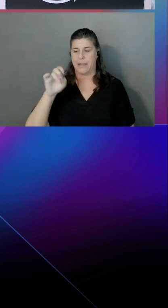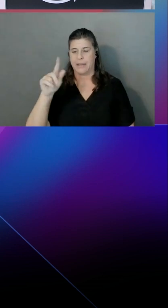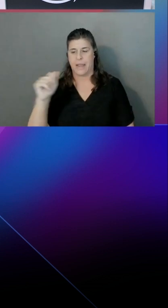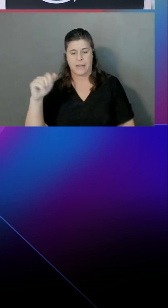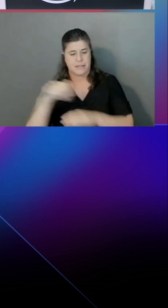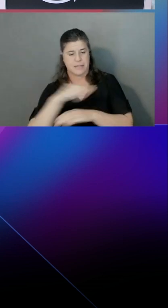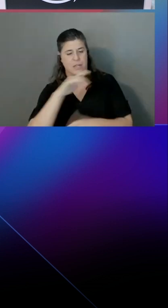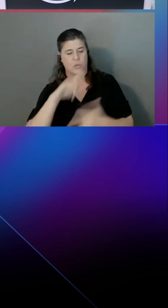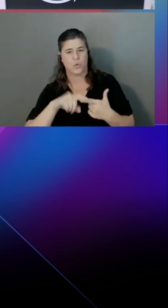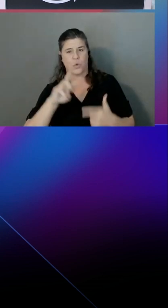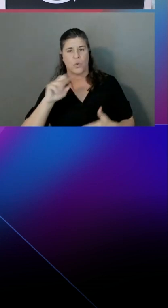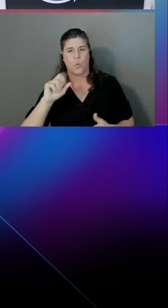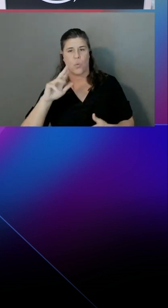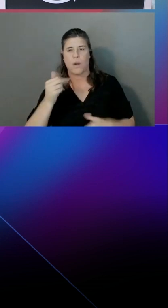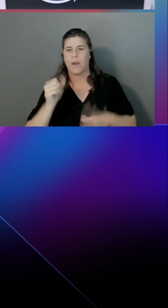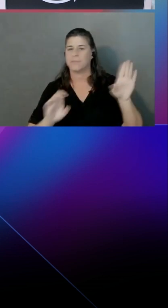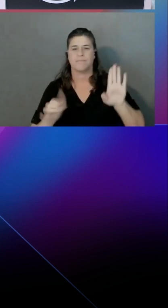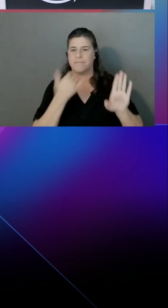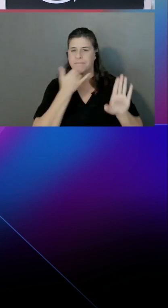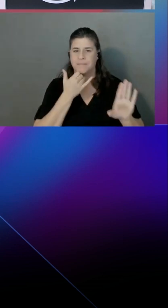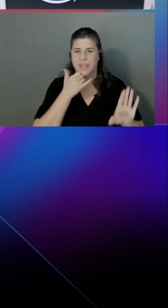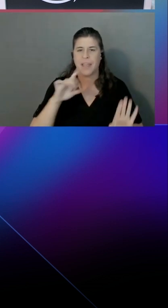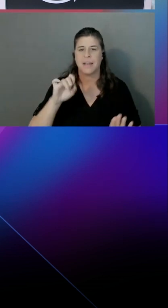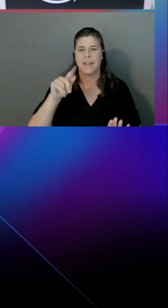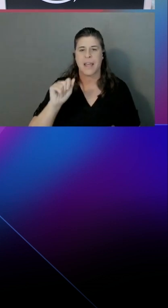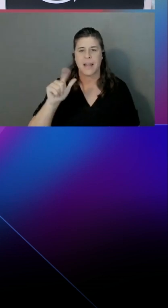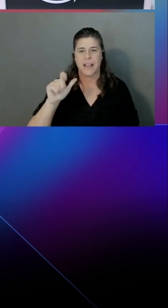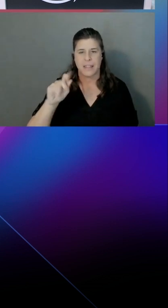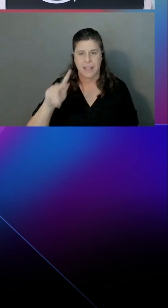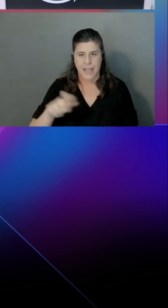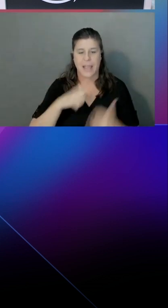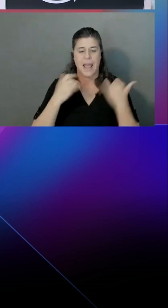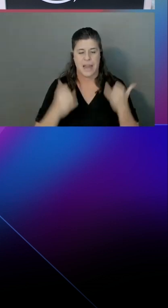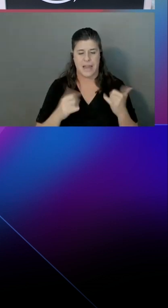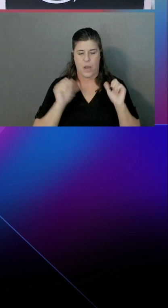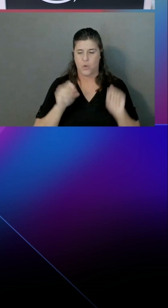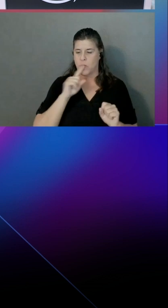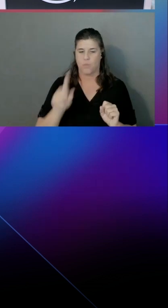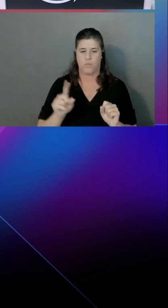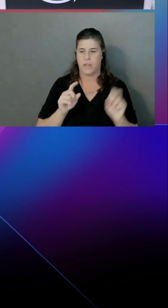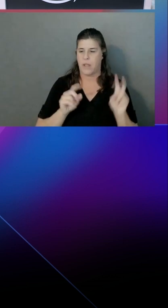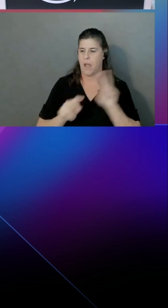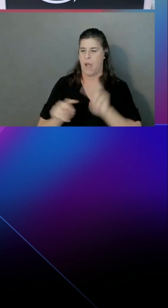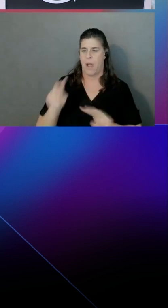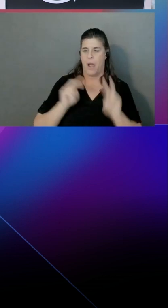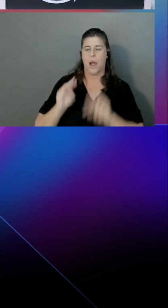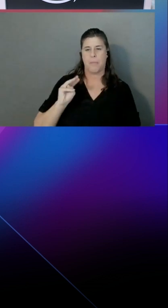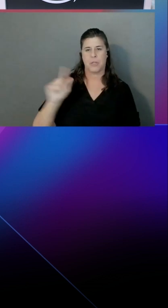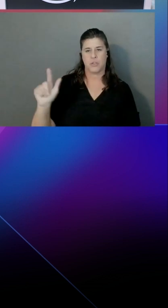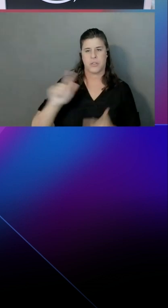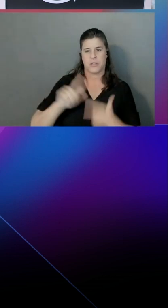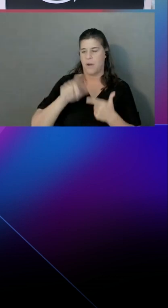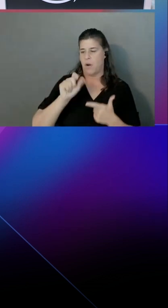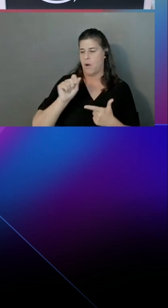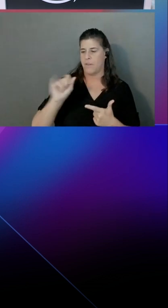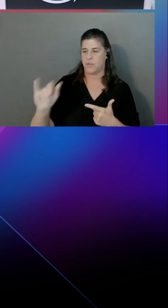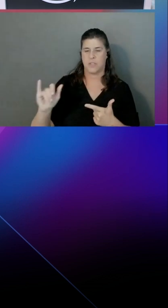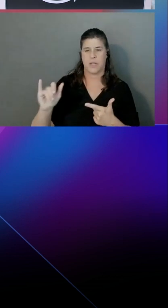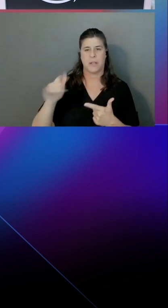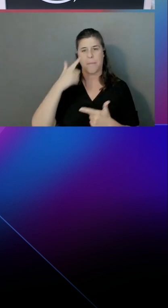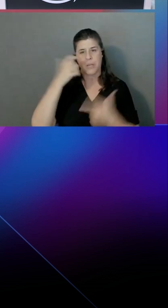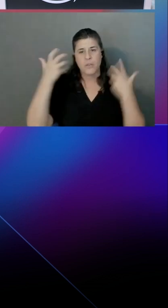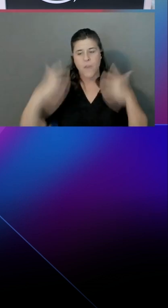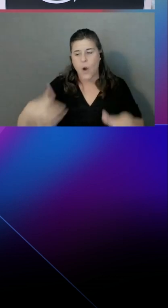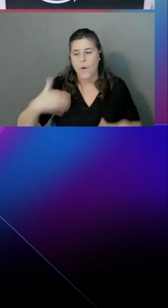the data lake, and then you can now begin to take advantage of machine learning and artificial intelligence. Because if you have your data and you